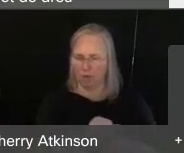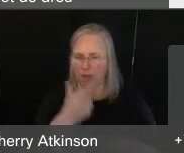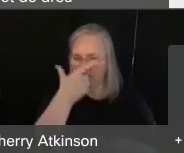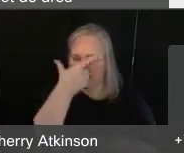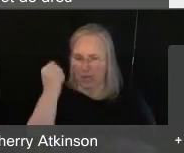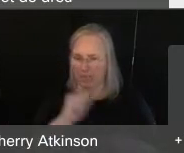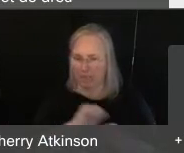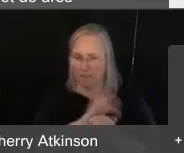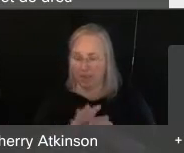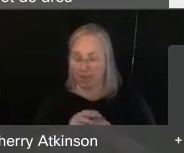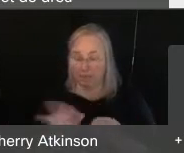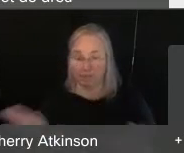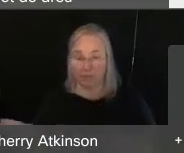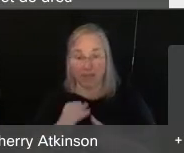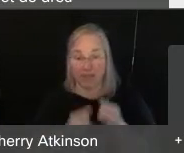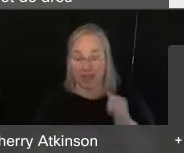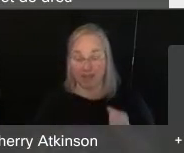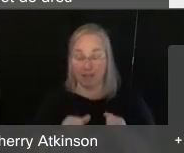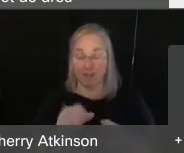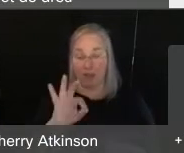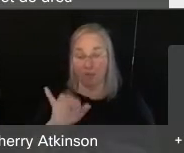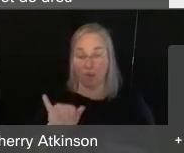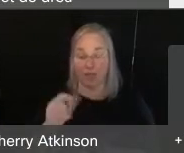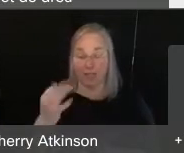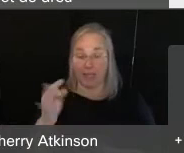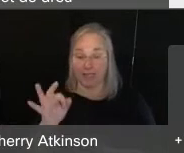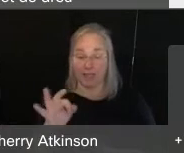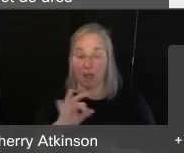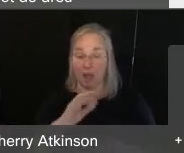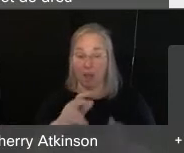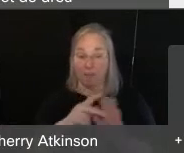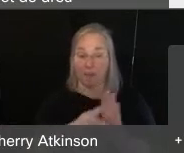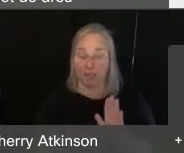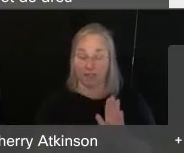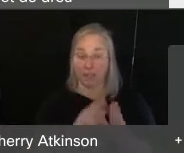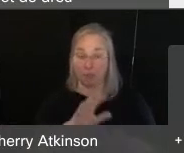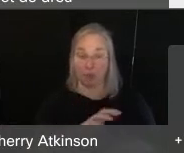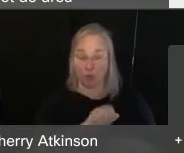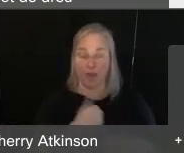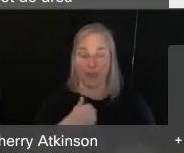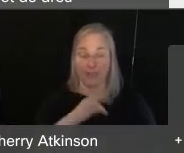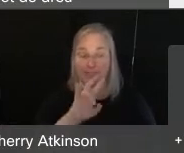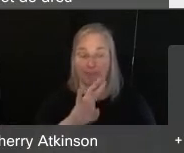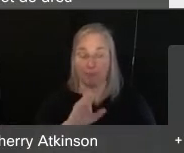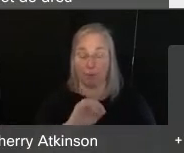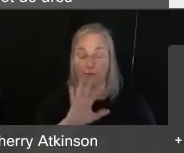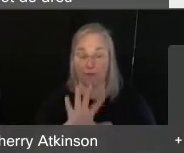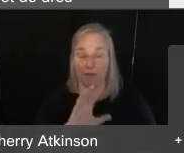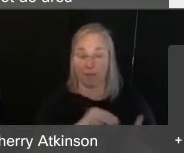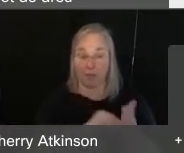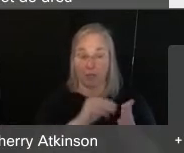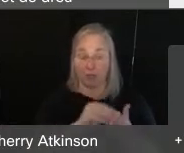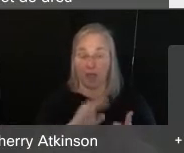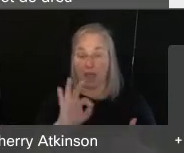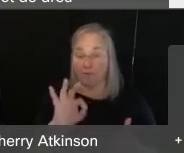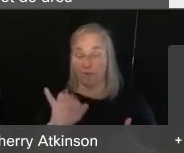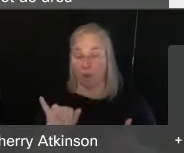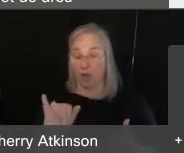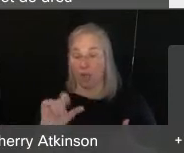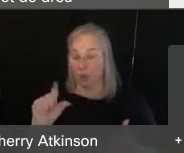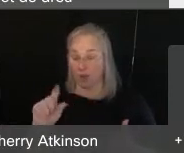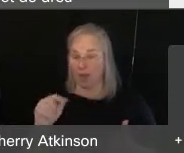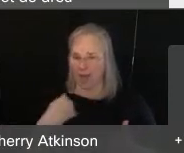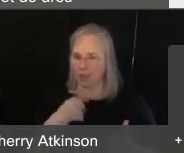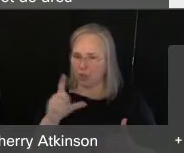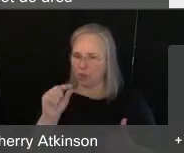end of FY19, the policy reserve had 7.5 million. End of FY20, it has 20 million. And